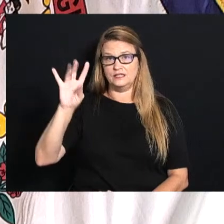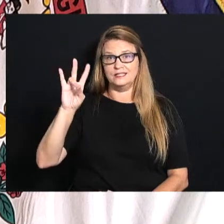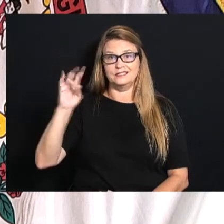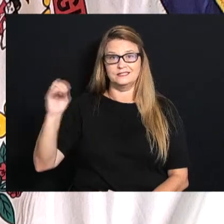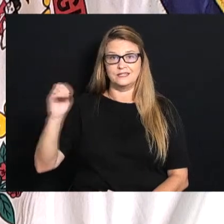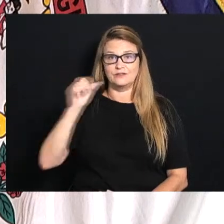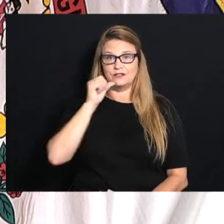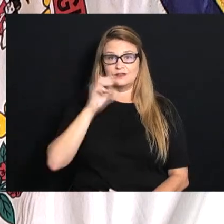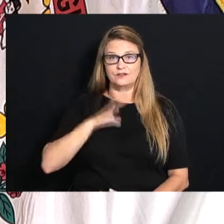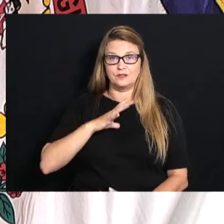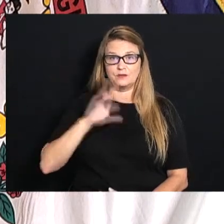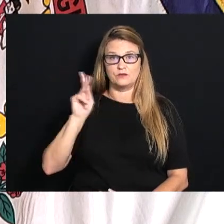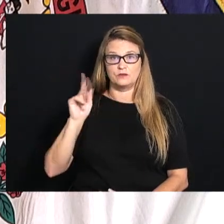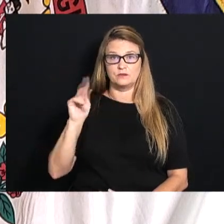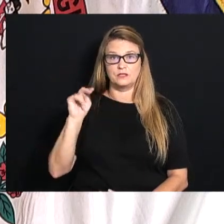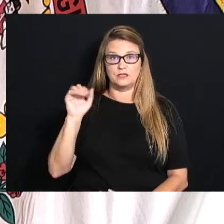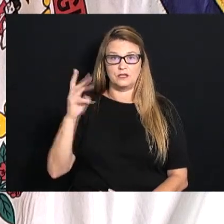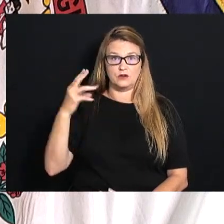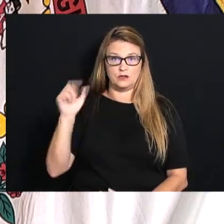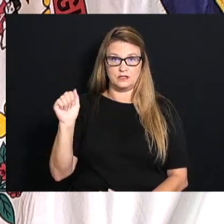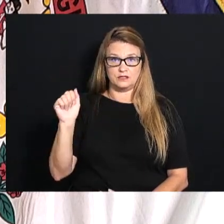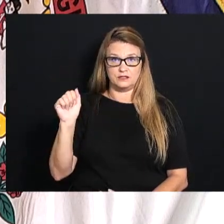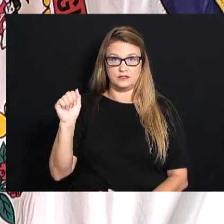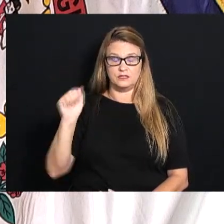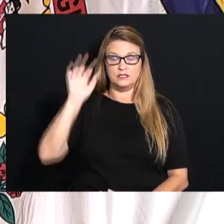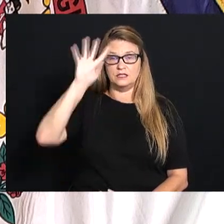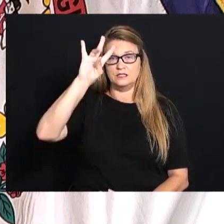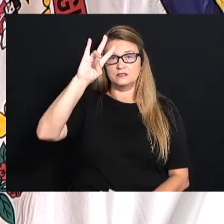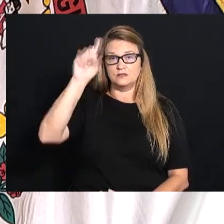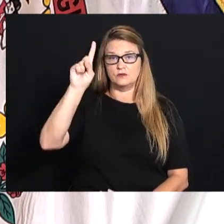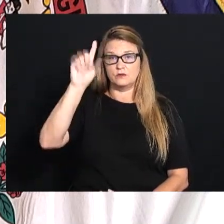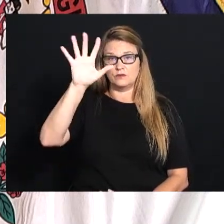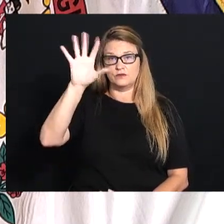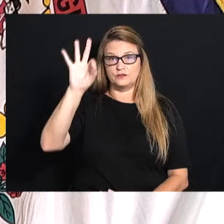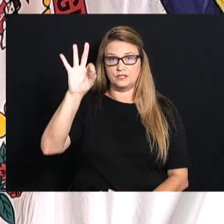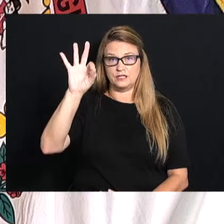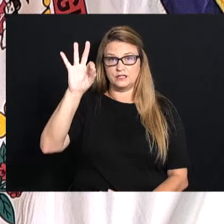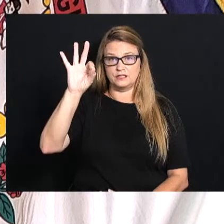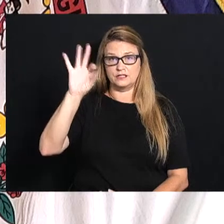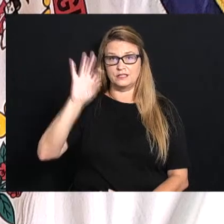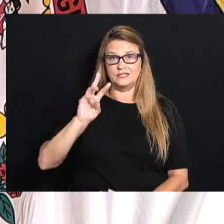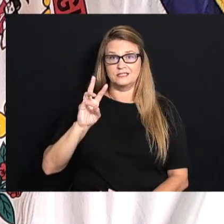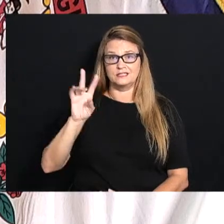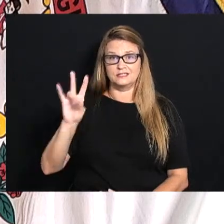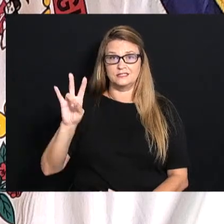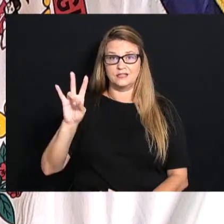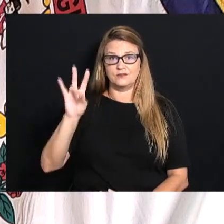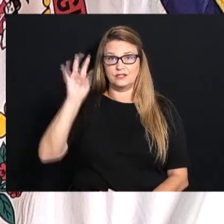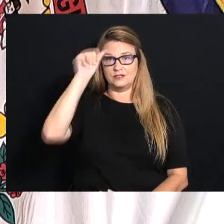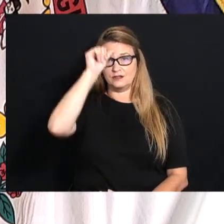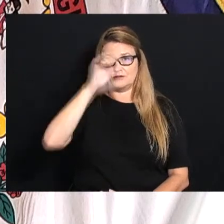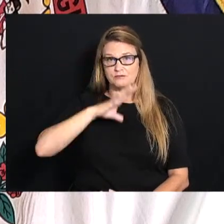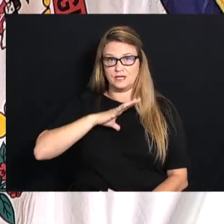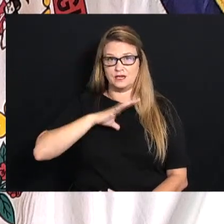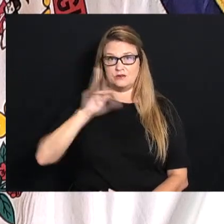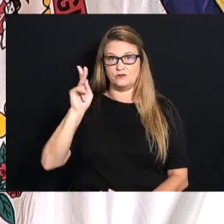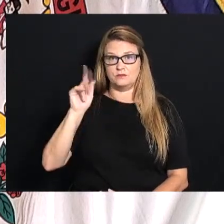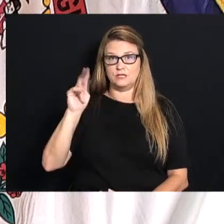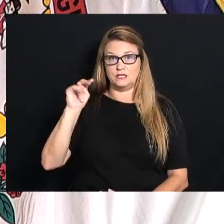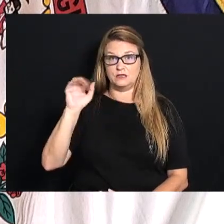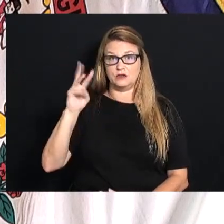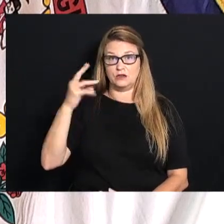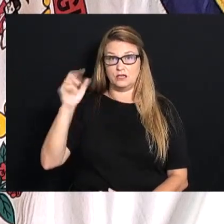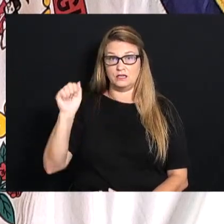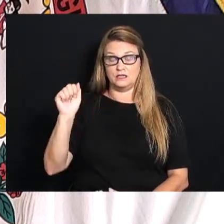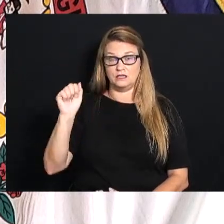70-year-old female from Kanawha County. The 7,159th death is a 67-year-old male from Kanawha County.